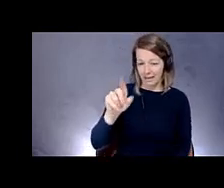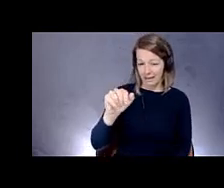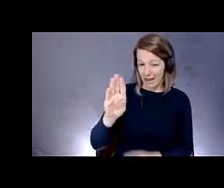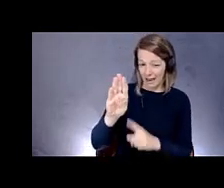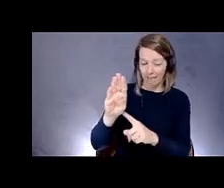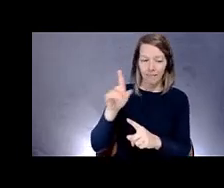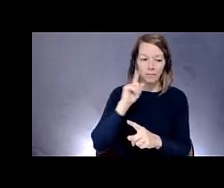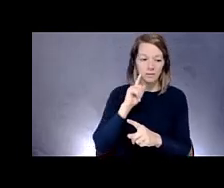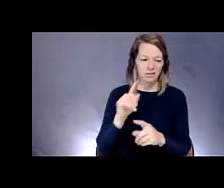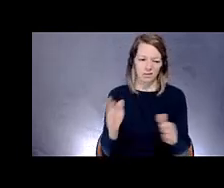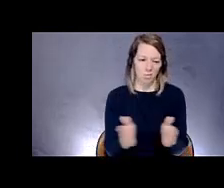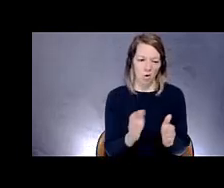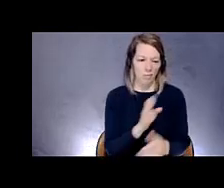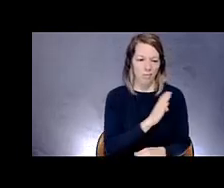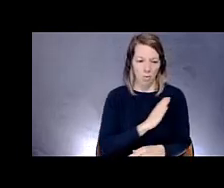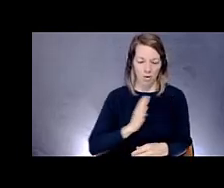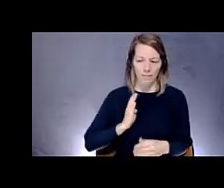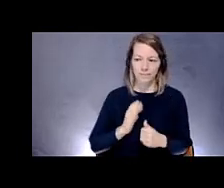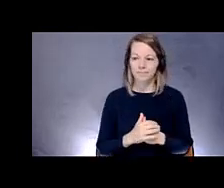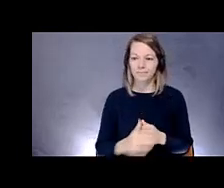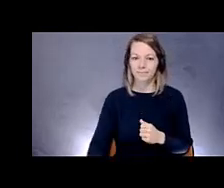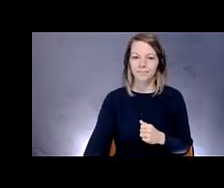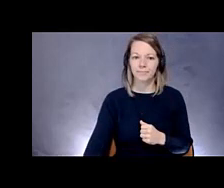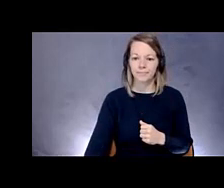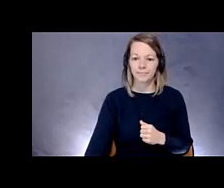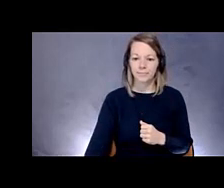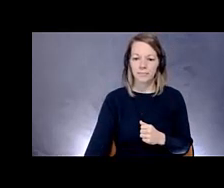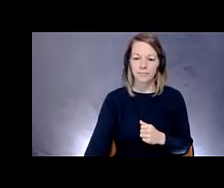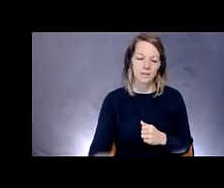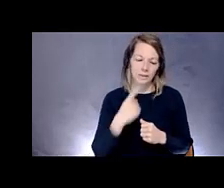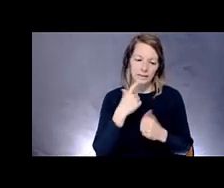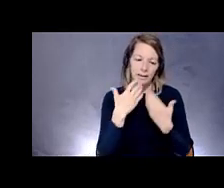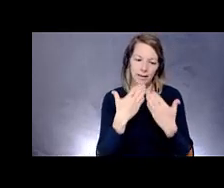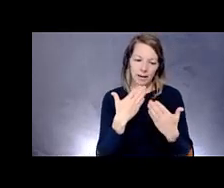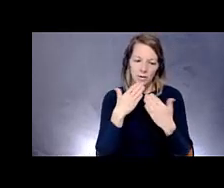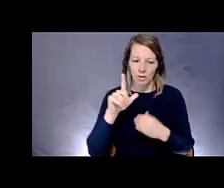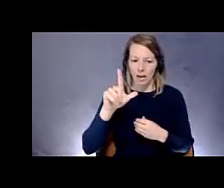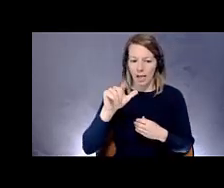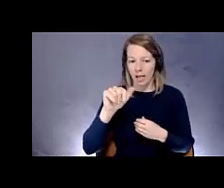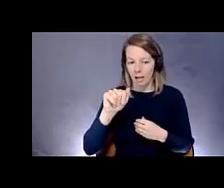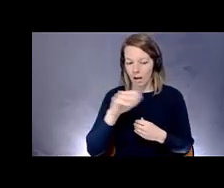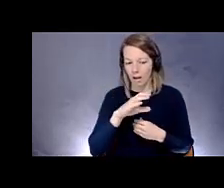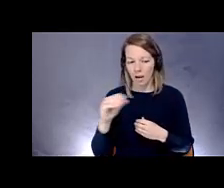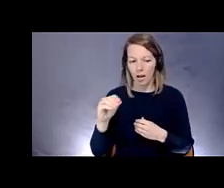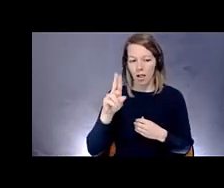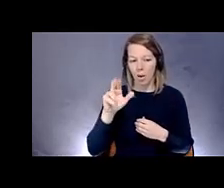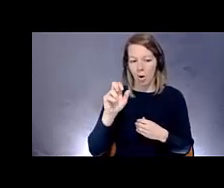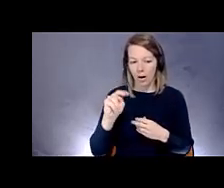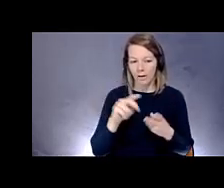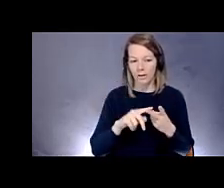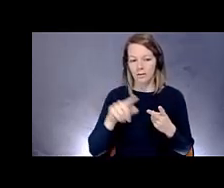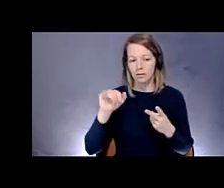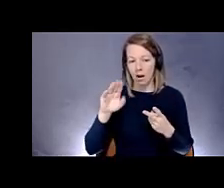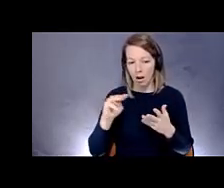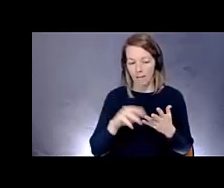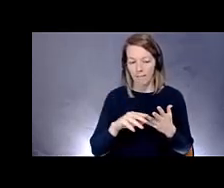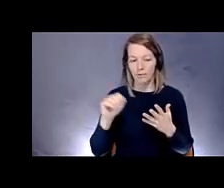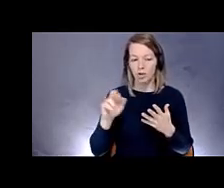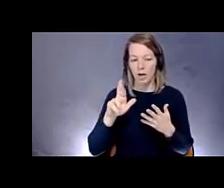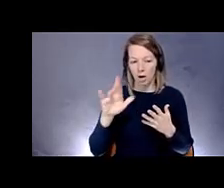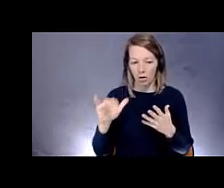like ours. So I want to really say thank you to Lila and to Lauren and to Tom and to Jerry